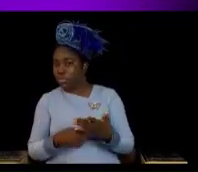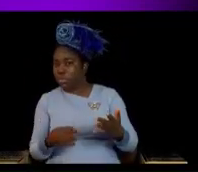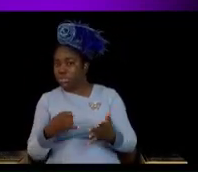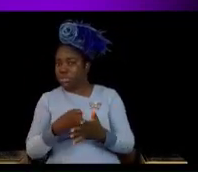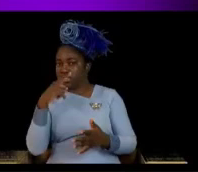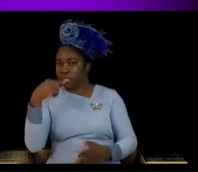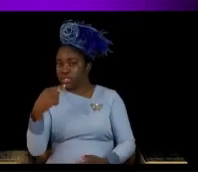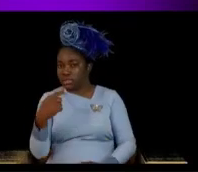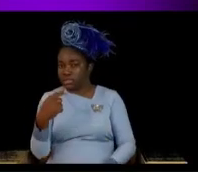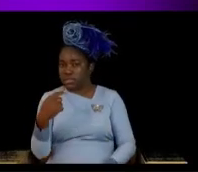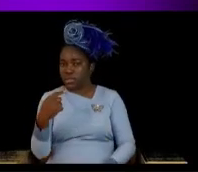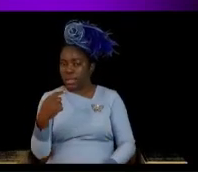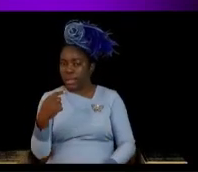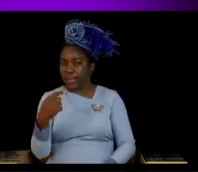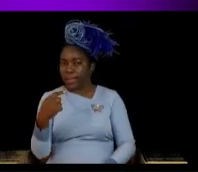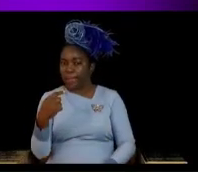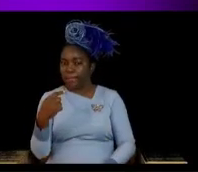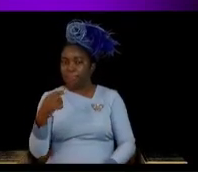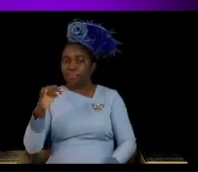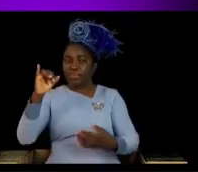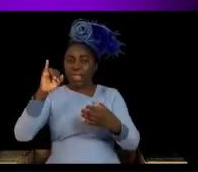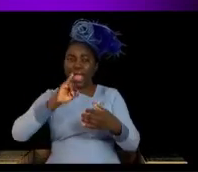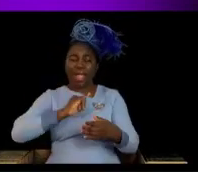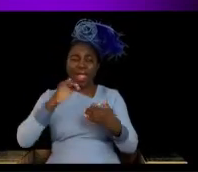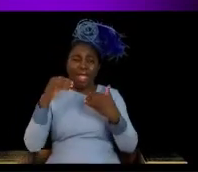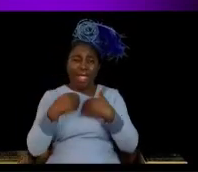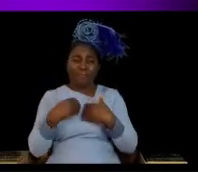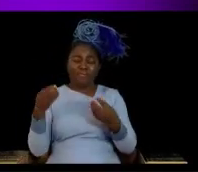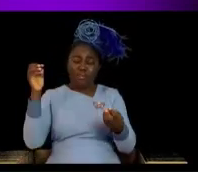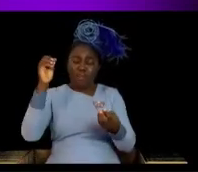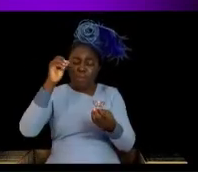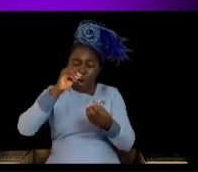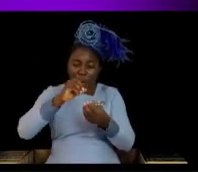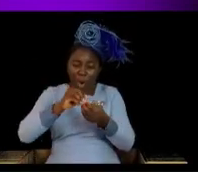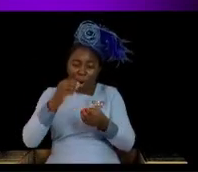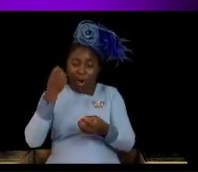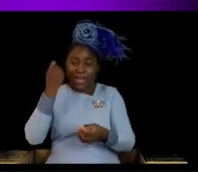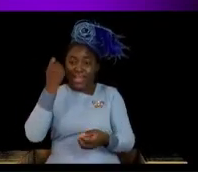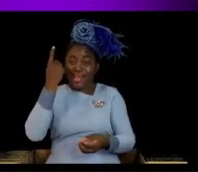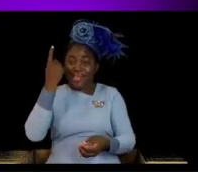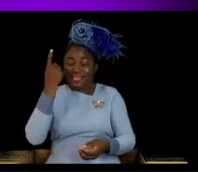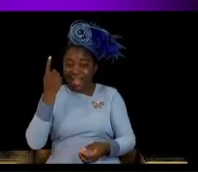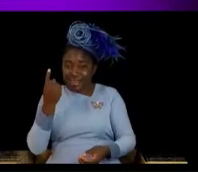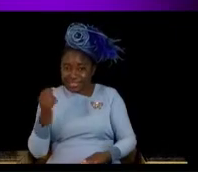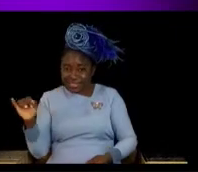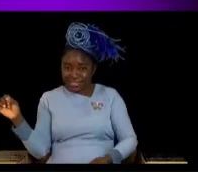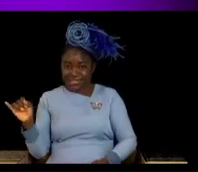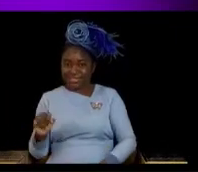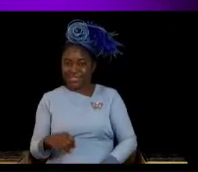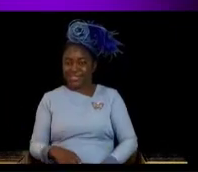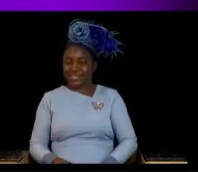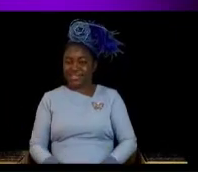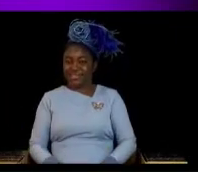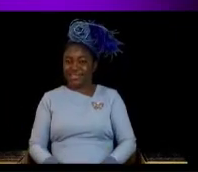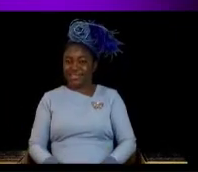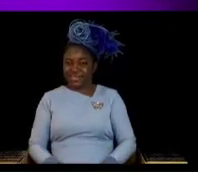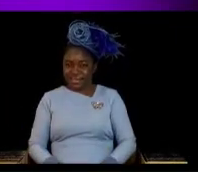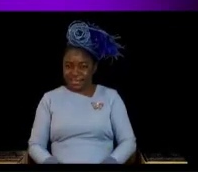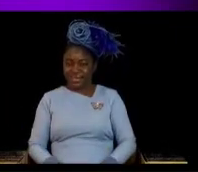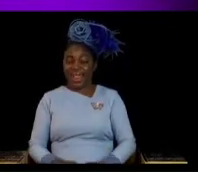oni psalm wi nihin. I have more understanding. Emi ni iye ninu.